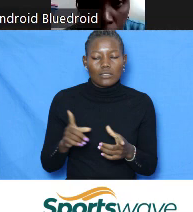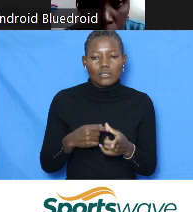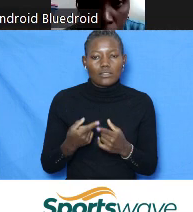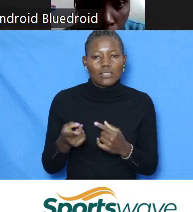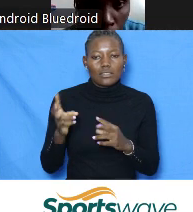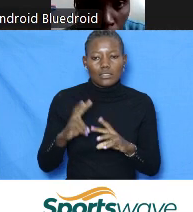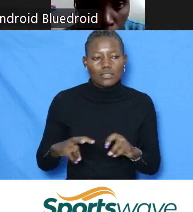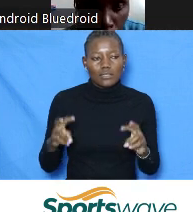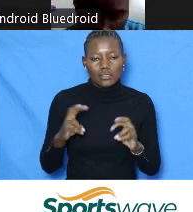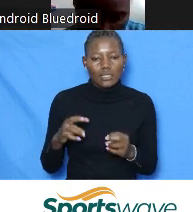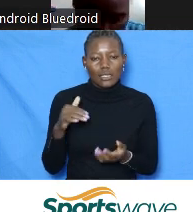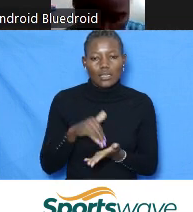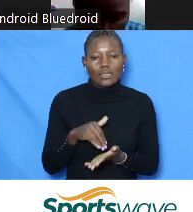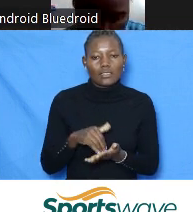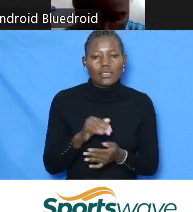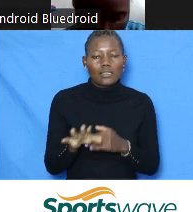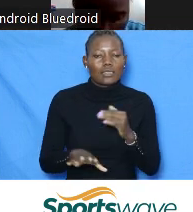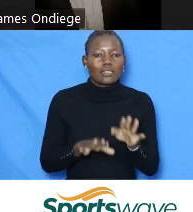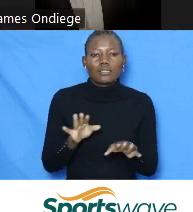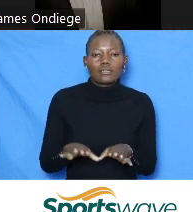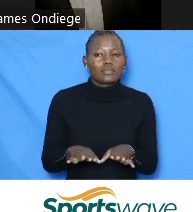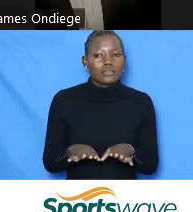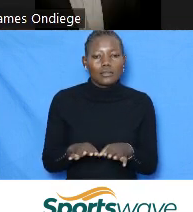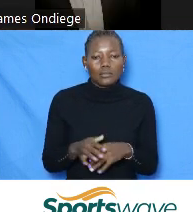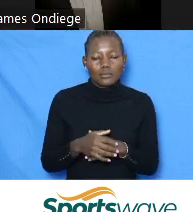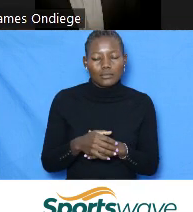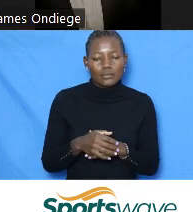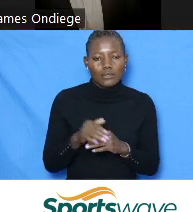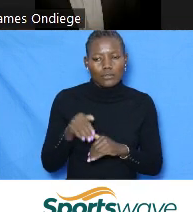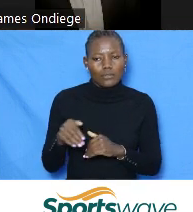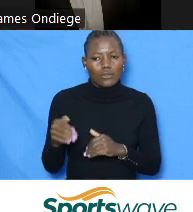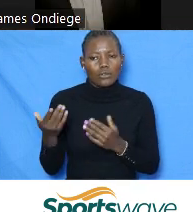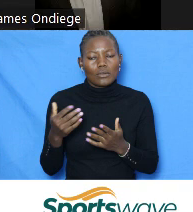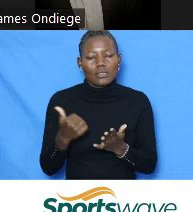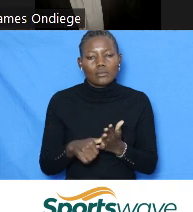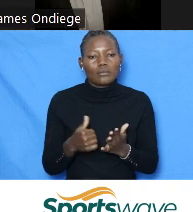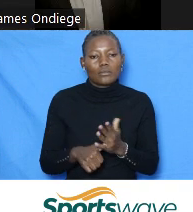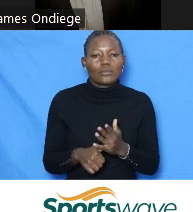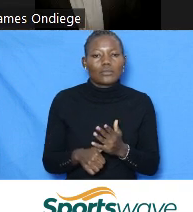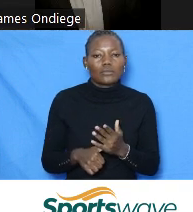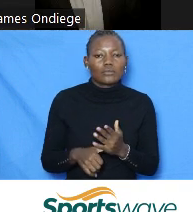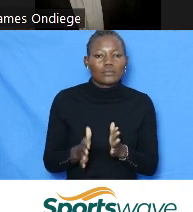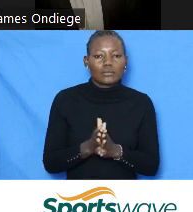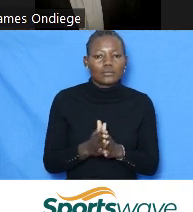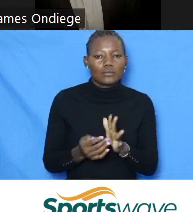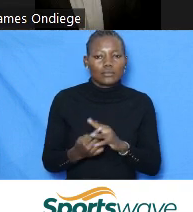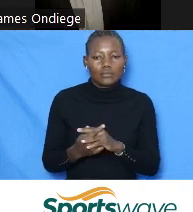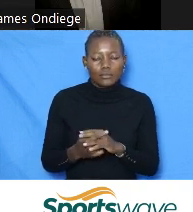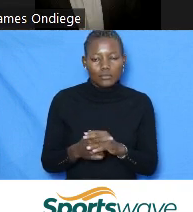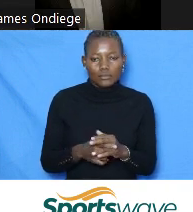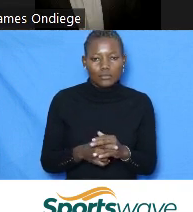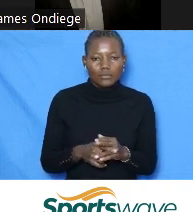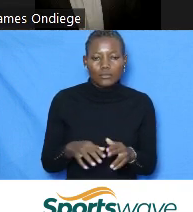reassess just a stepwise manner. Gotten the extent of the injury problem, you've gotten the cause, the etiology and mechanism